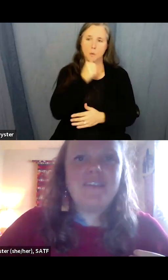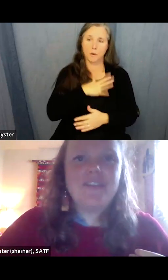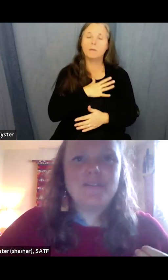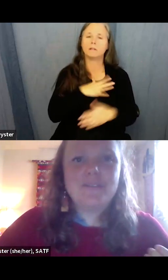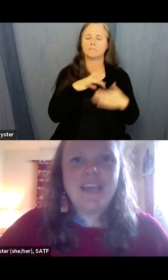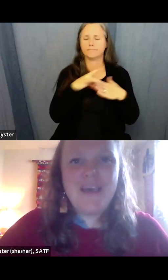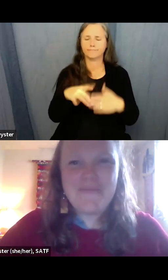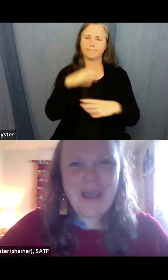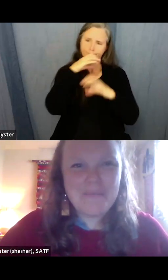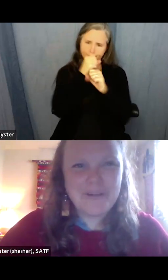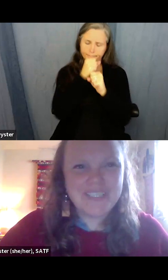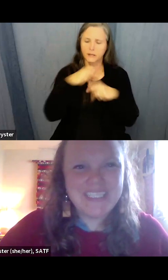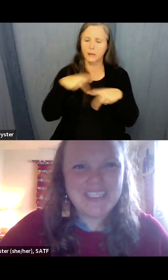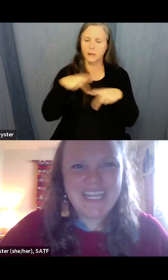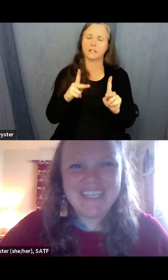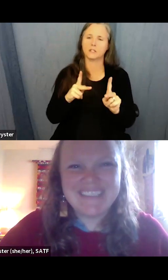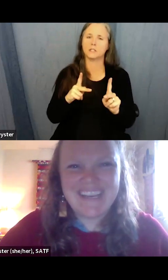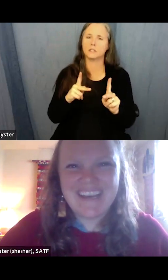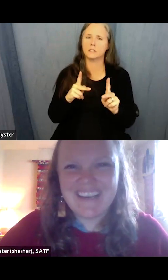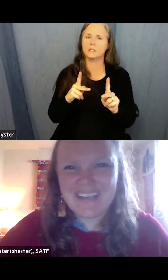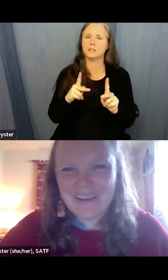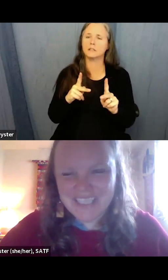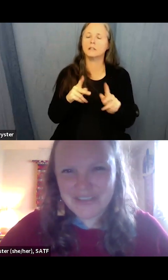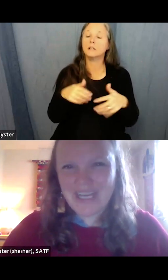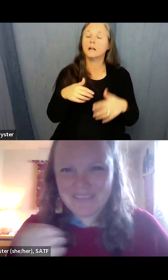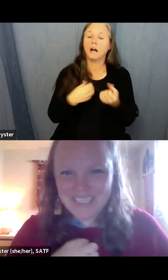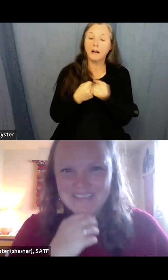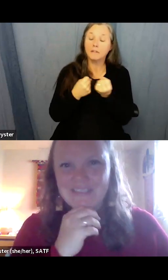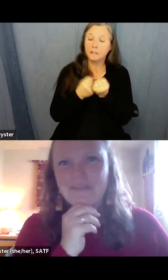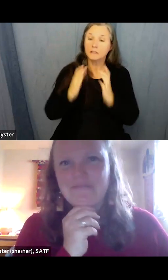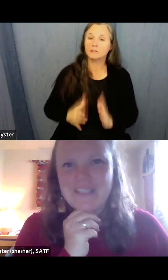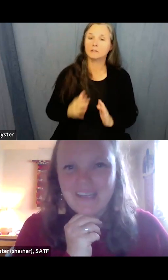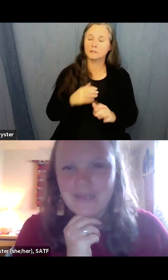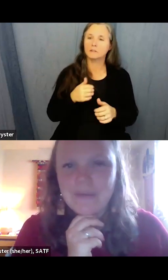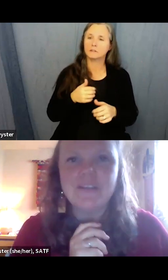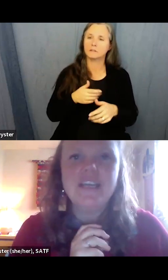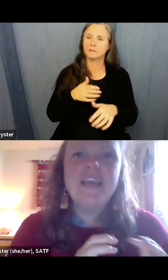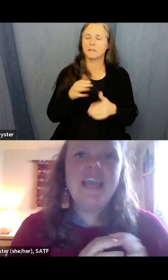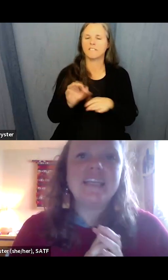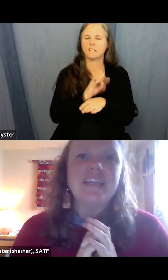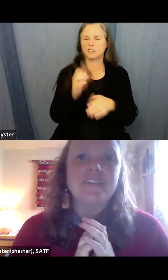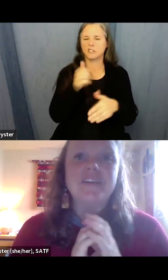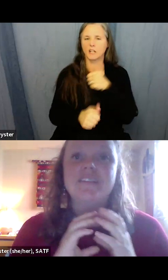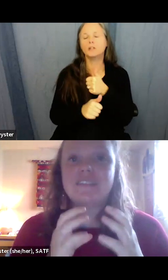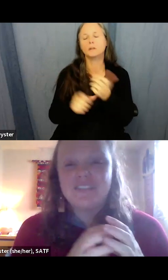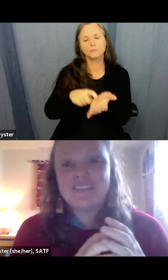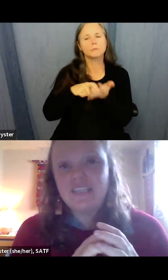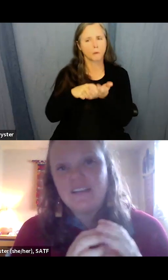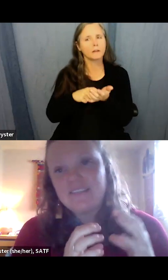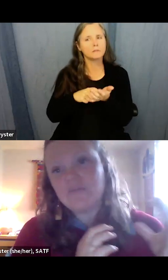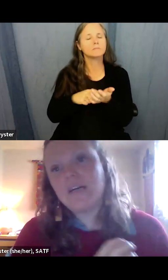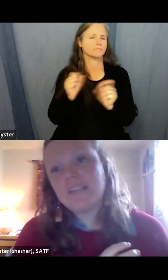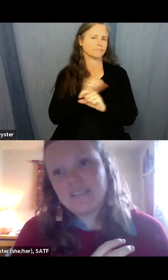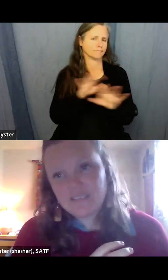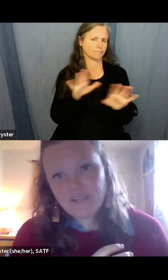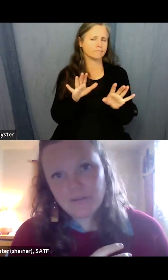Next, we have those privileged and confidential advocates that we've been talking about. And again, there are several state